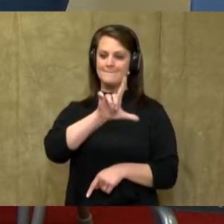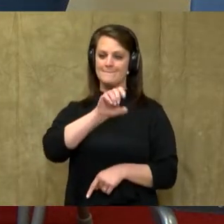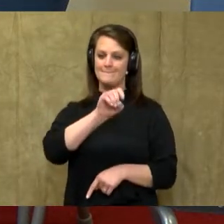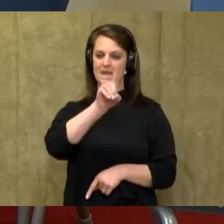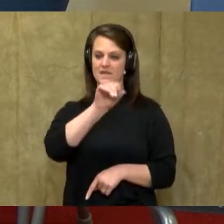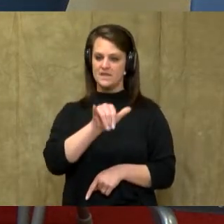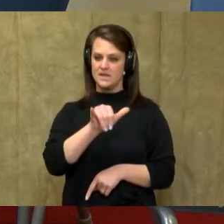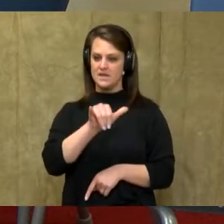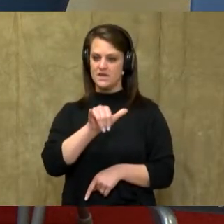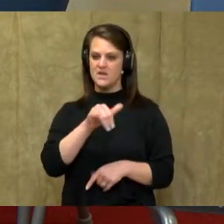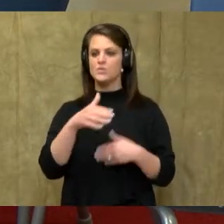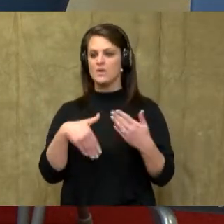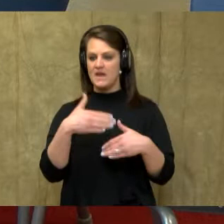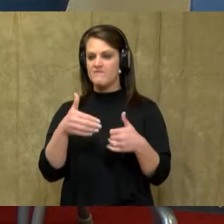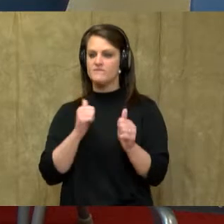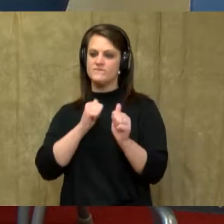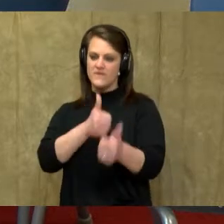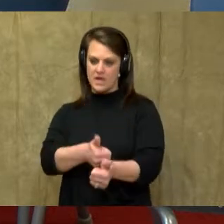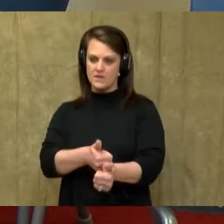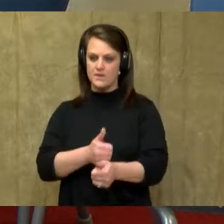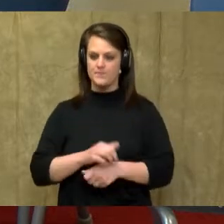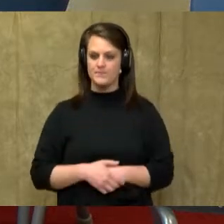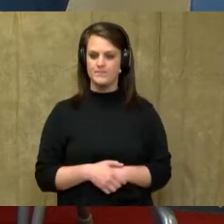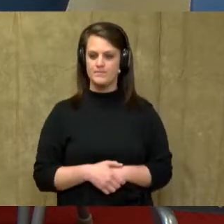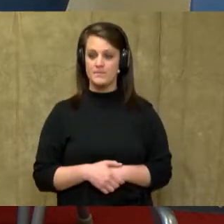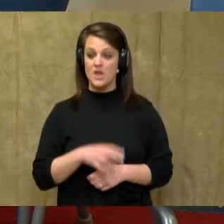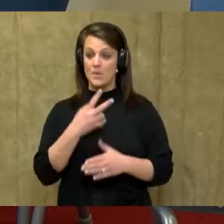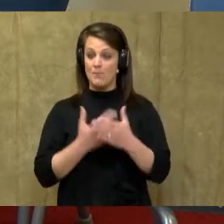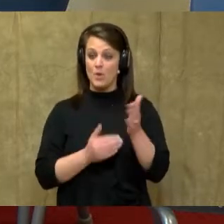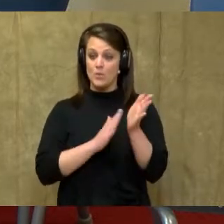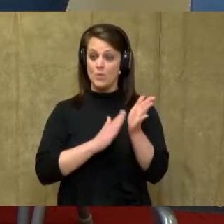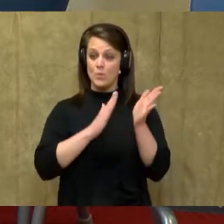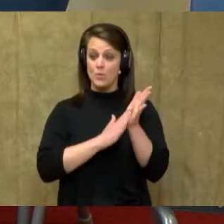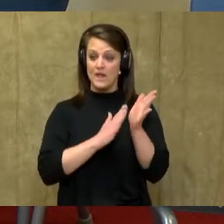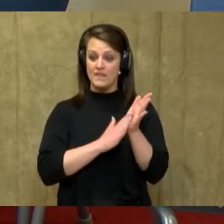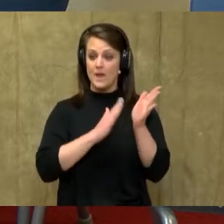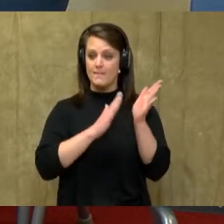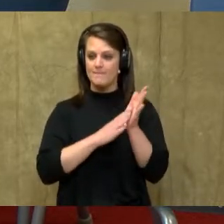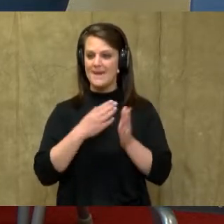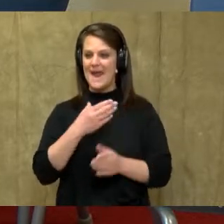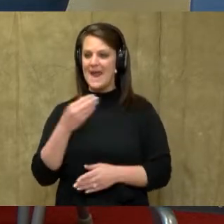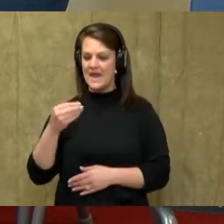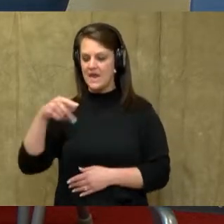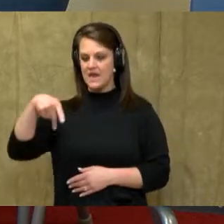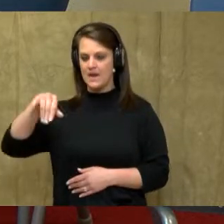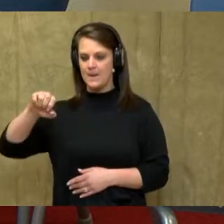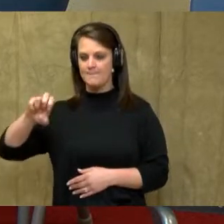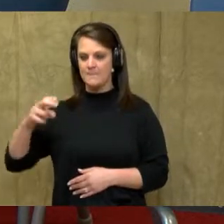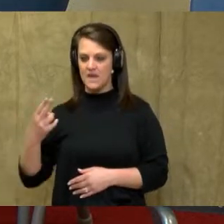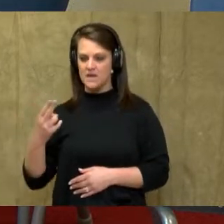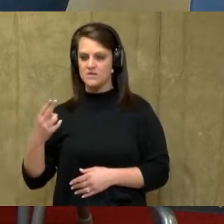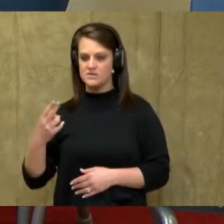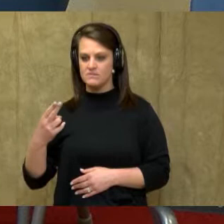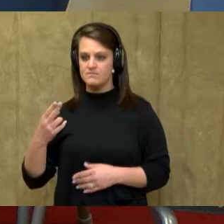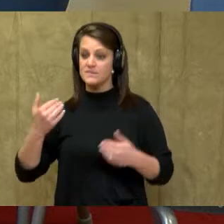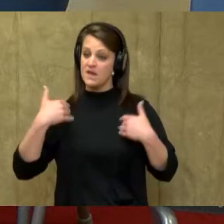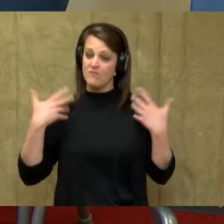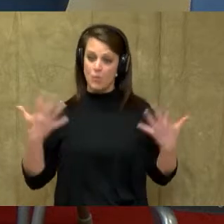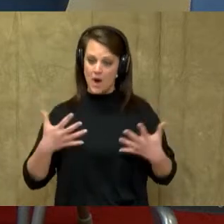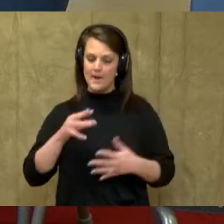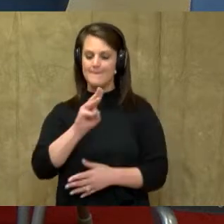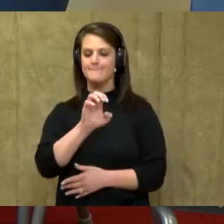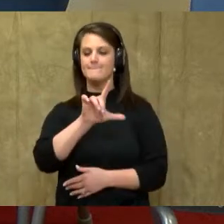in a song. Remember that you have to have both rhythm and pitch in order to have